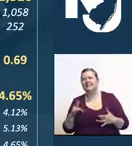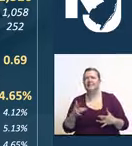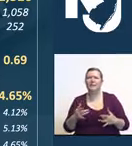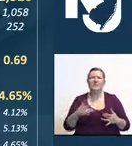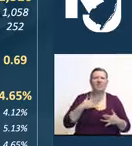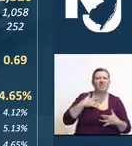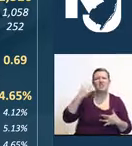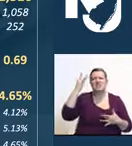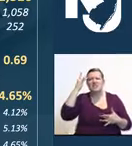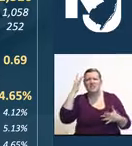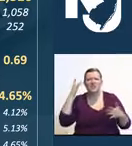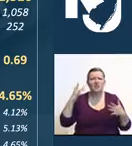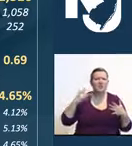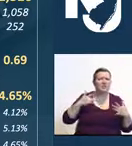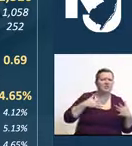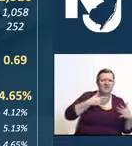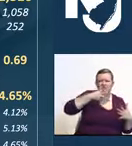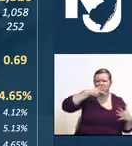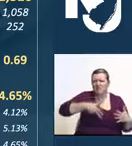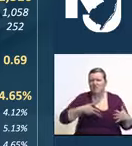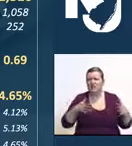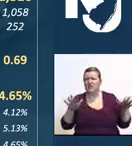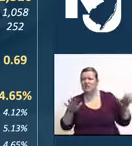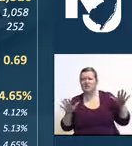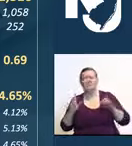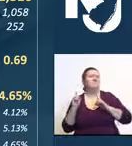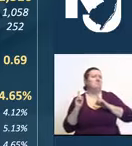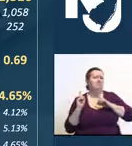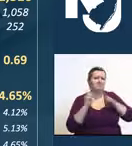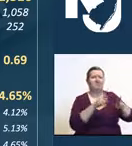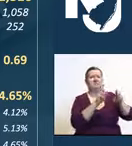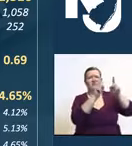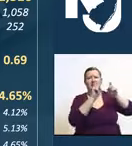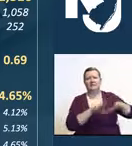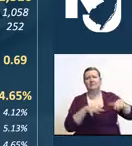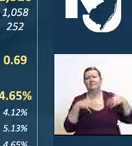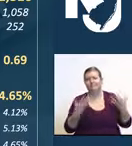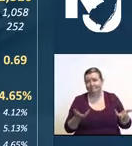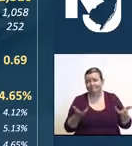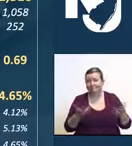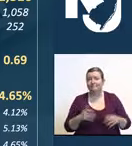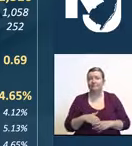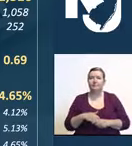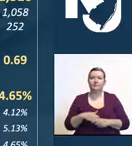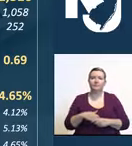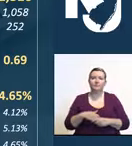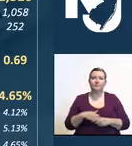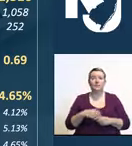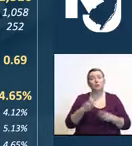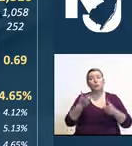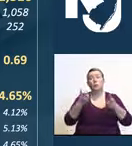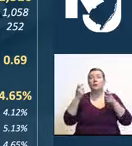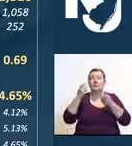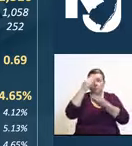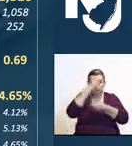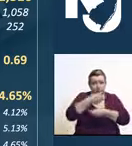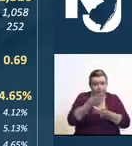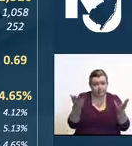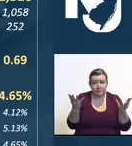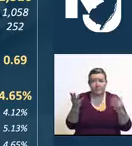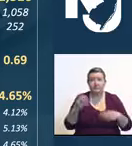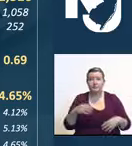not, more severe symptoms. Quick note on the rate of transmission.